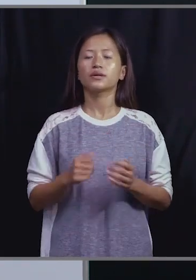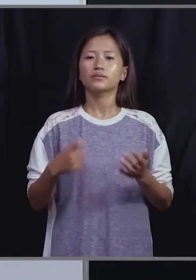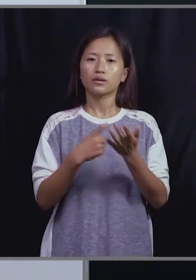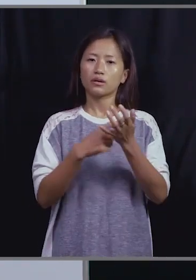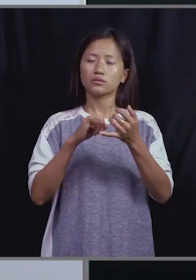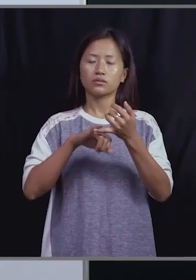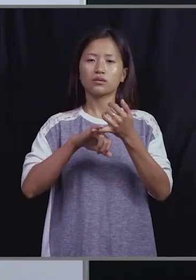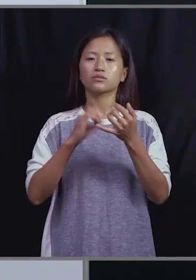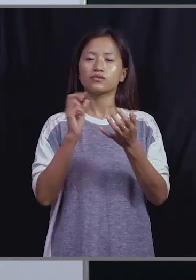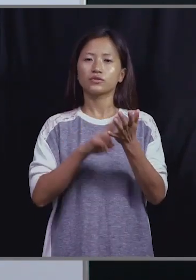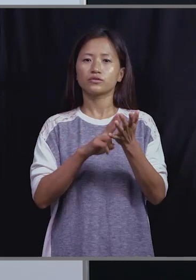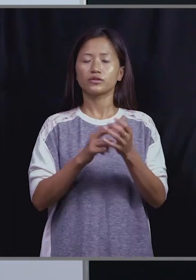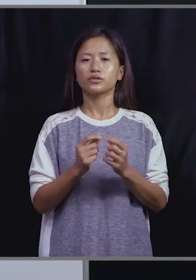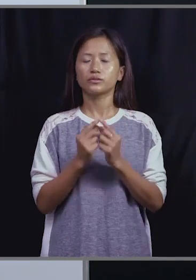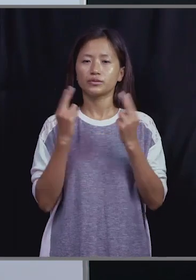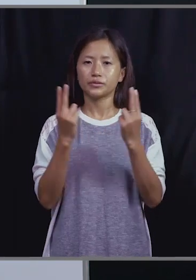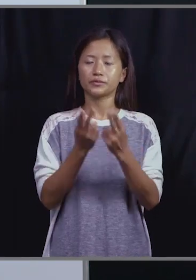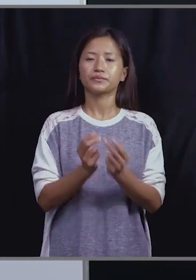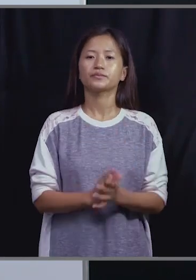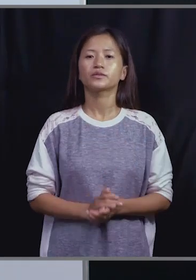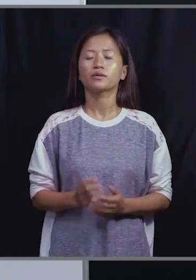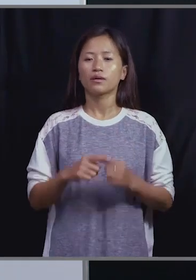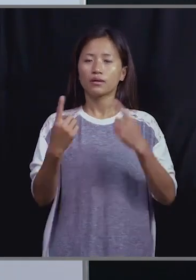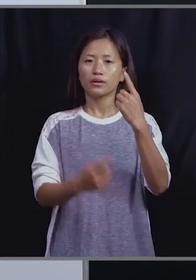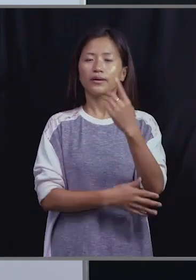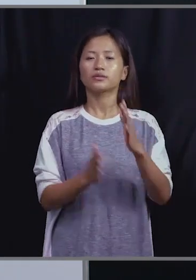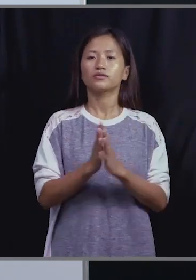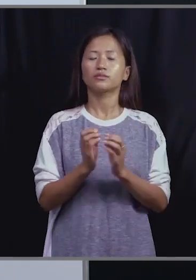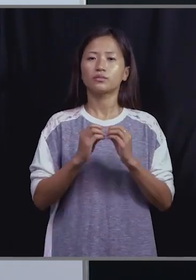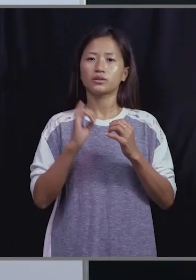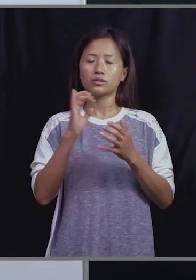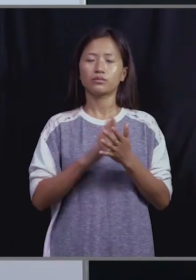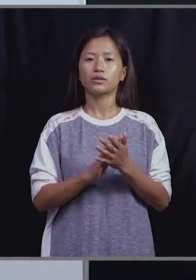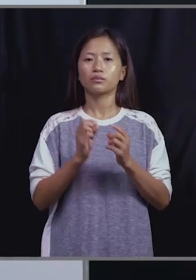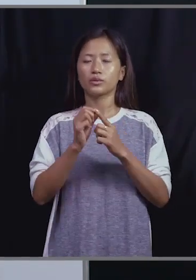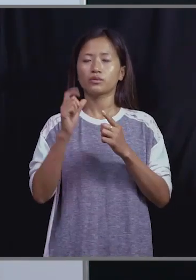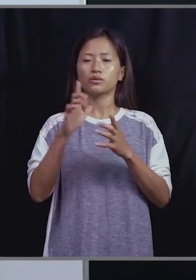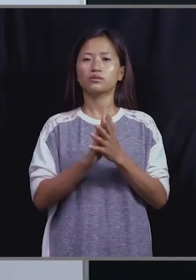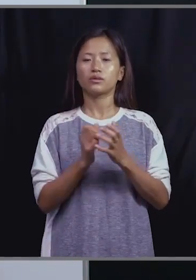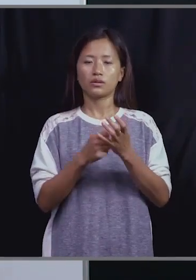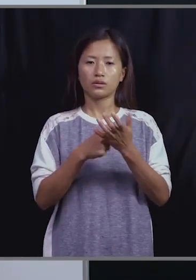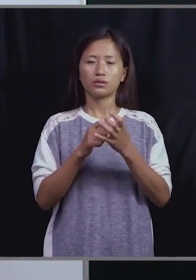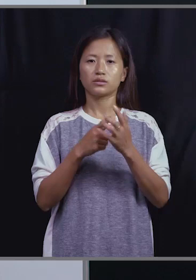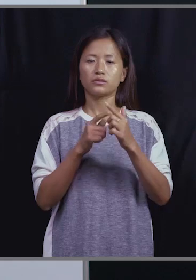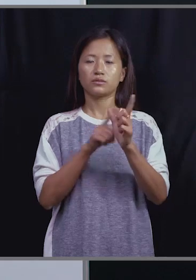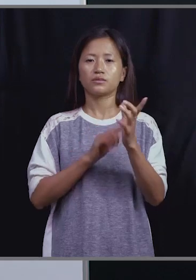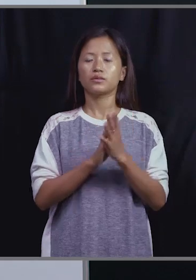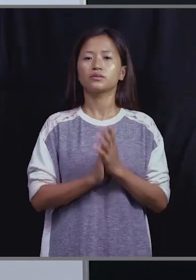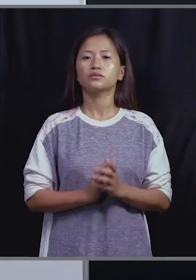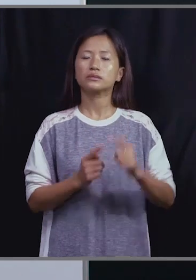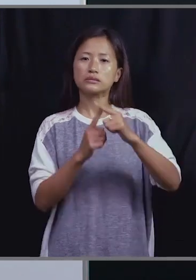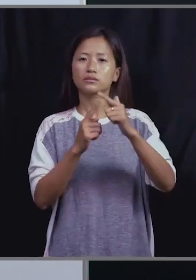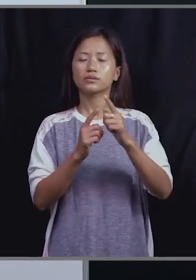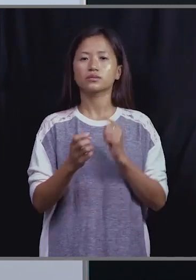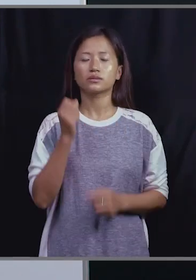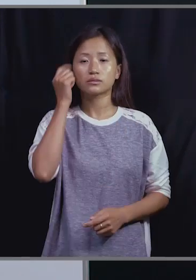Russia. In this chapter we'll discuss about the end of bipolarity and the disintegration of Soviet Union. From the topic